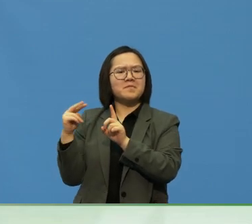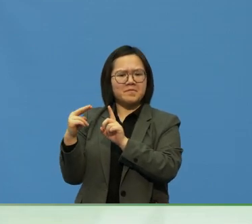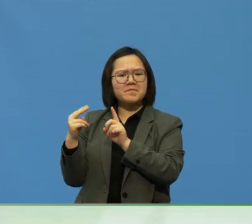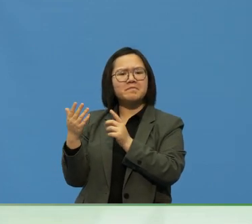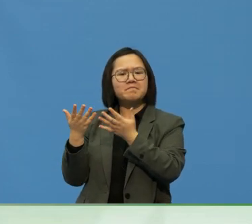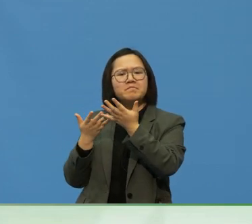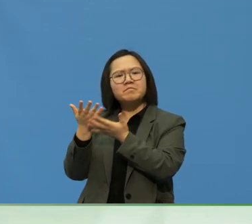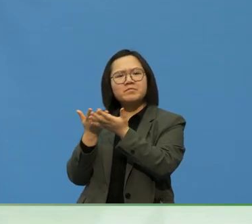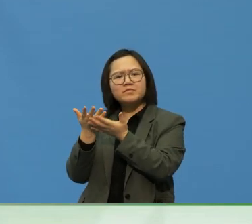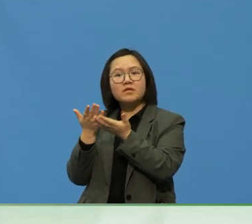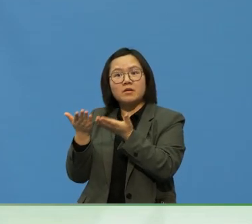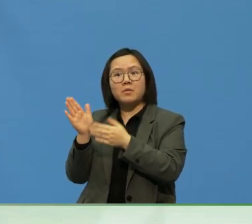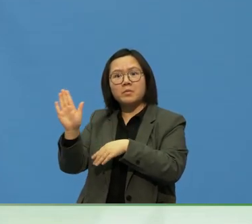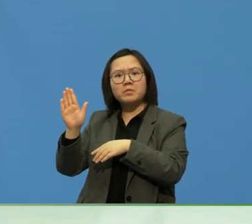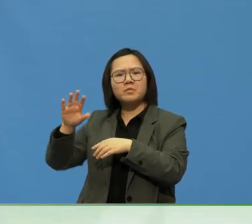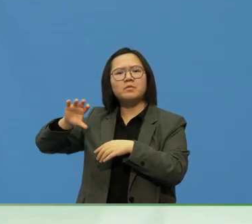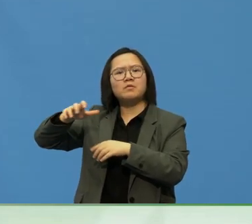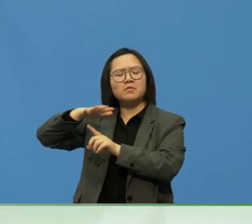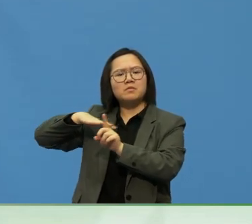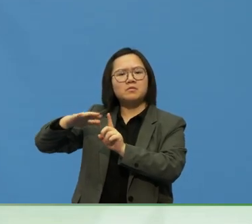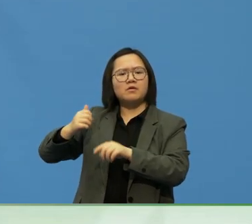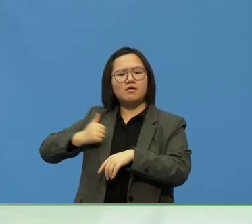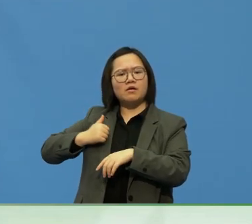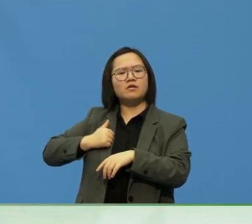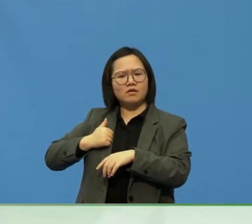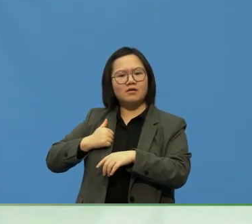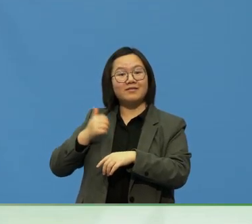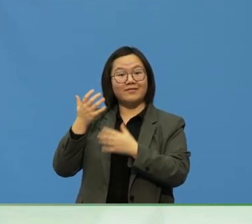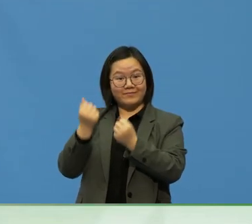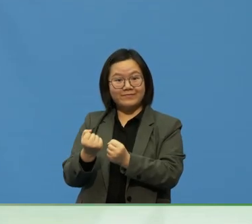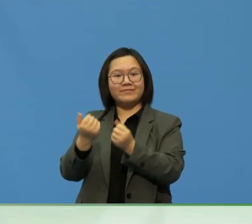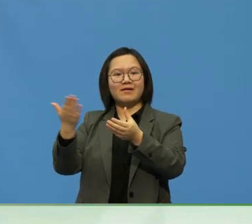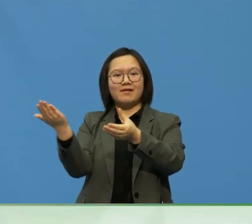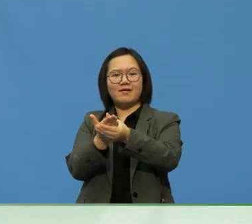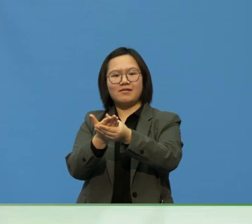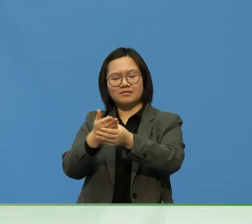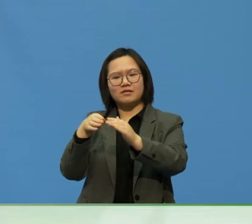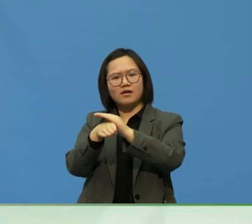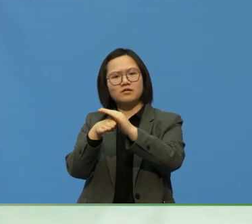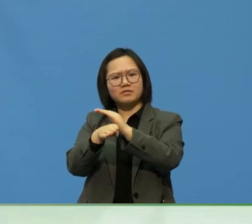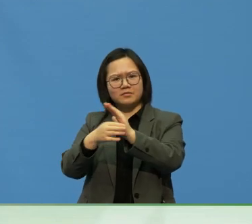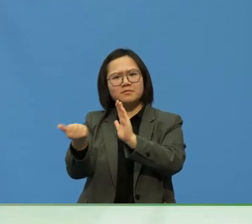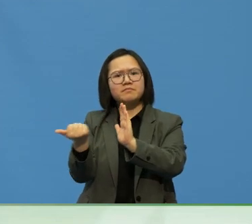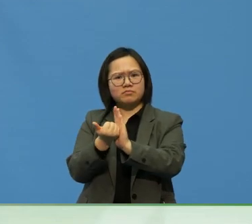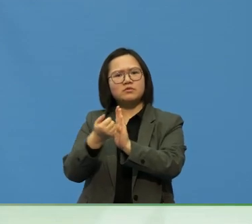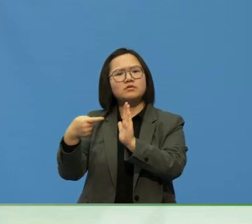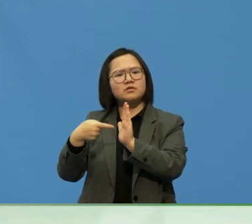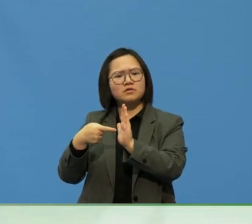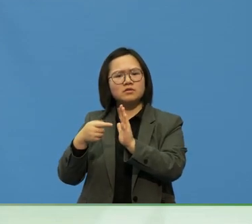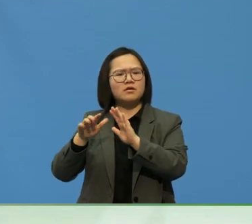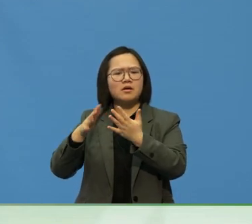the Canadian Accessibility Act. So how did you do it, and what are the principles that this becomes a right?